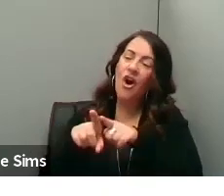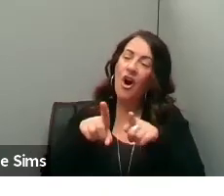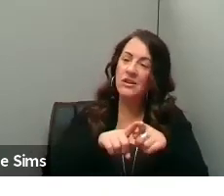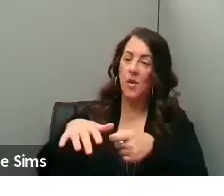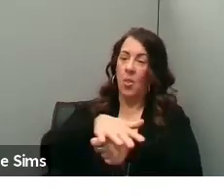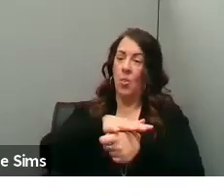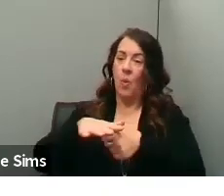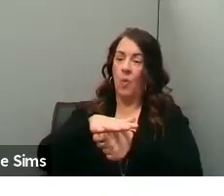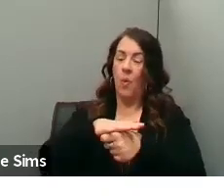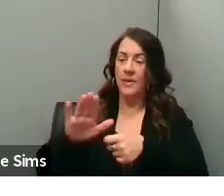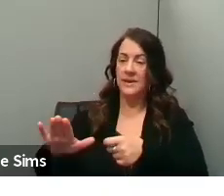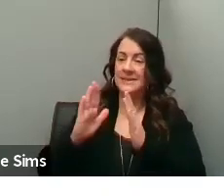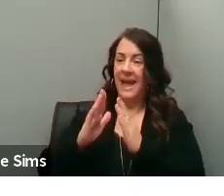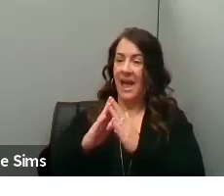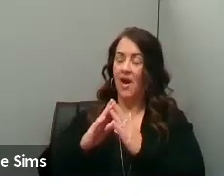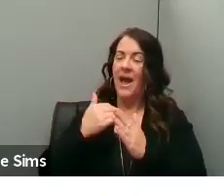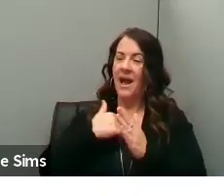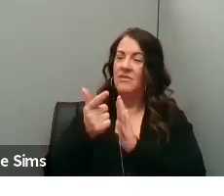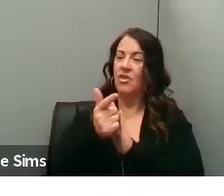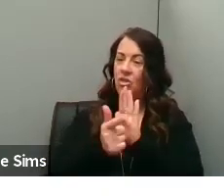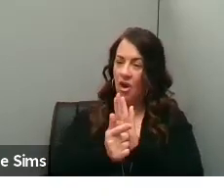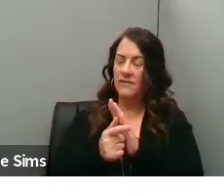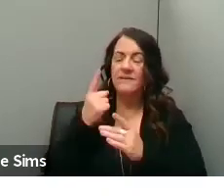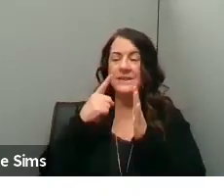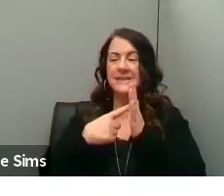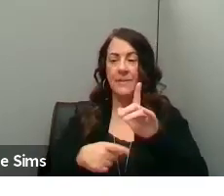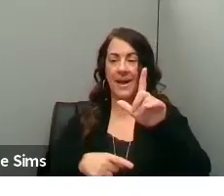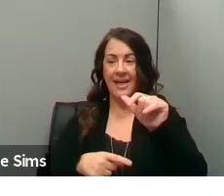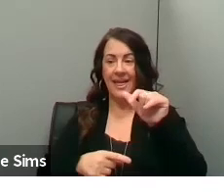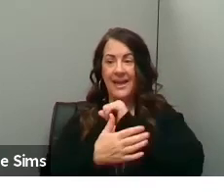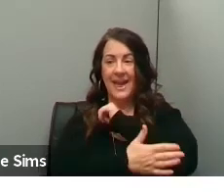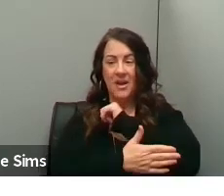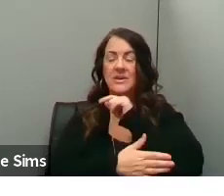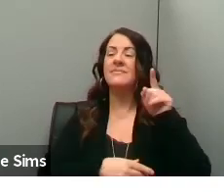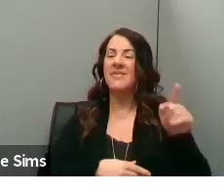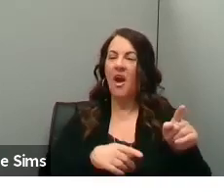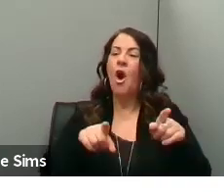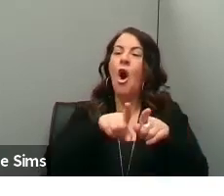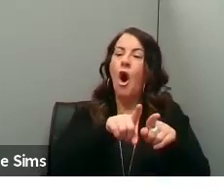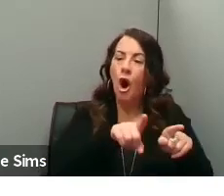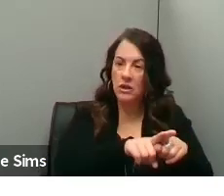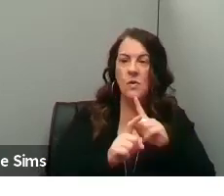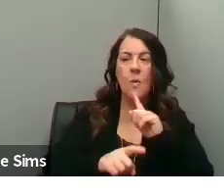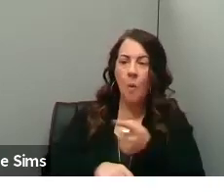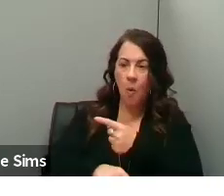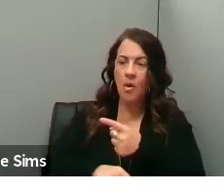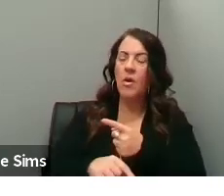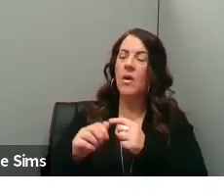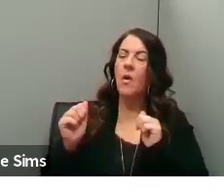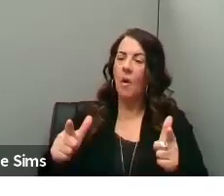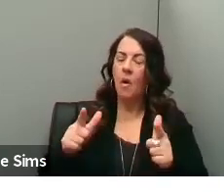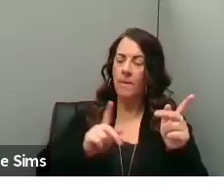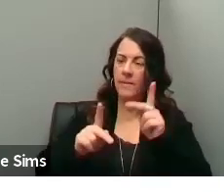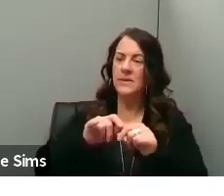local regulations, and LA County has a stay-at-home order. So Andres would need to comply with that as